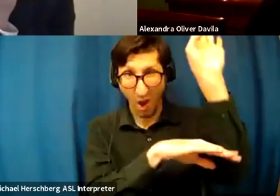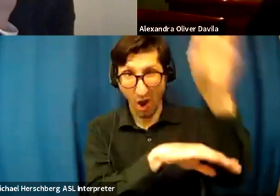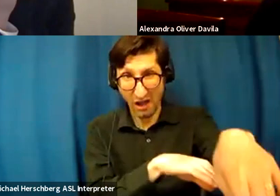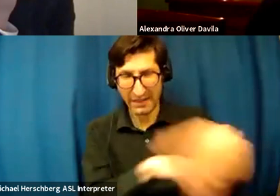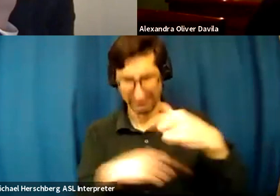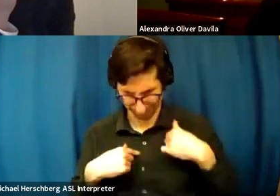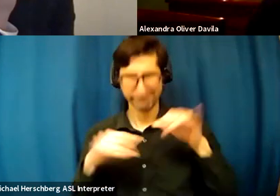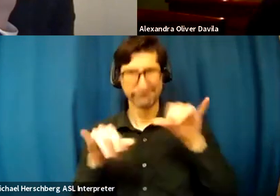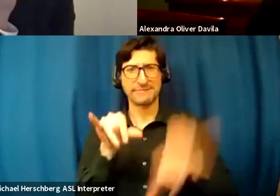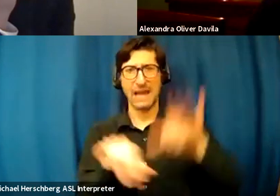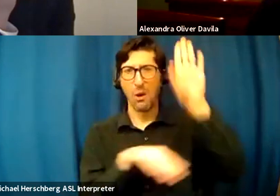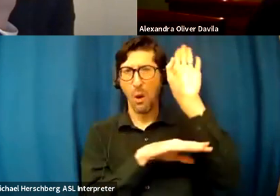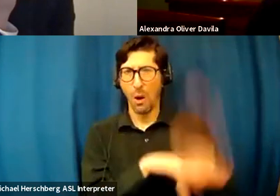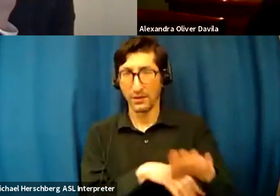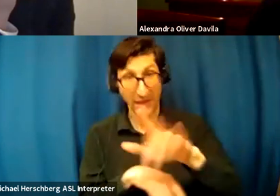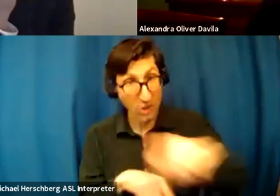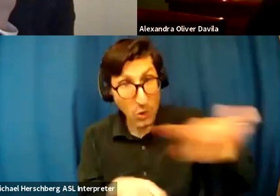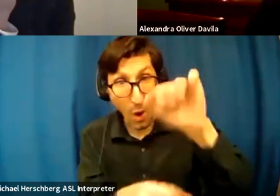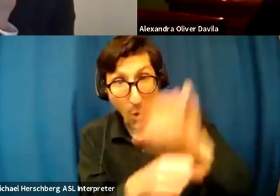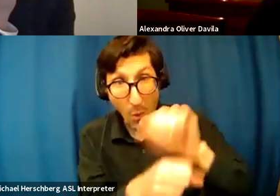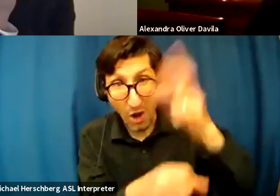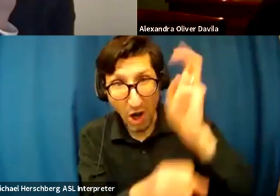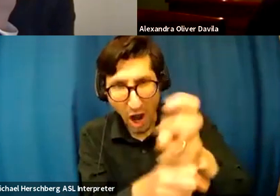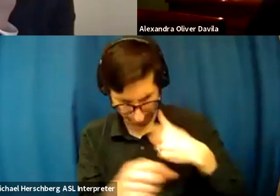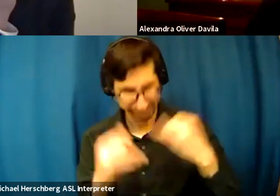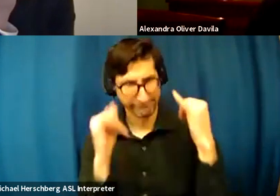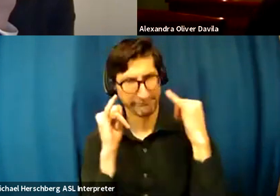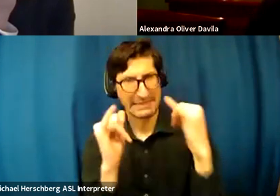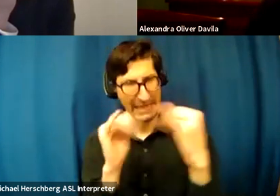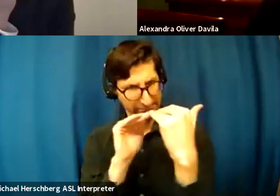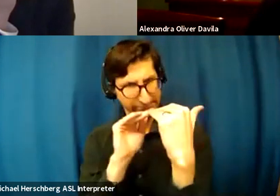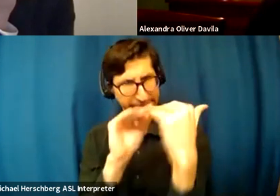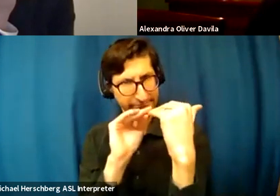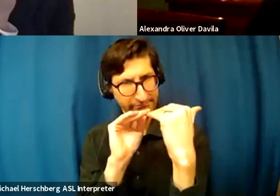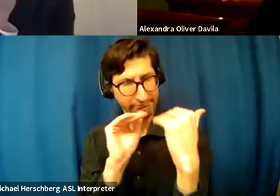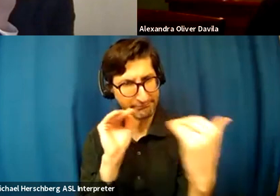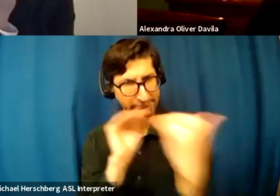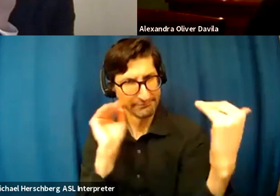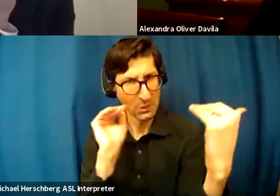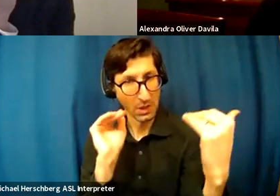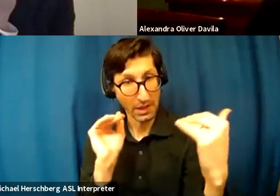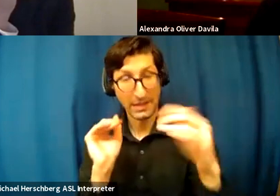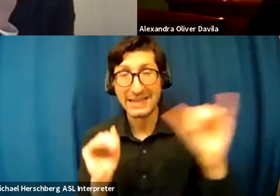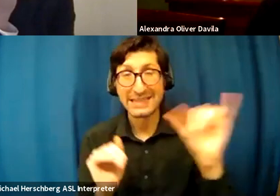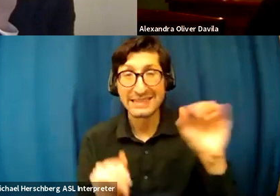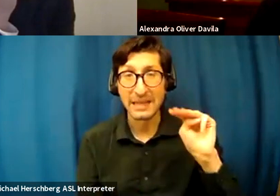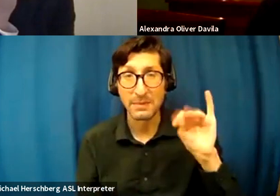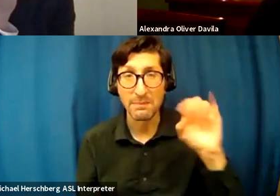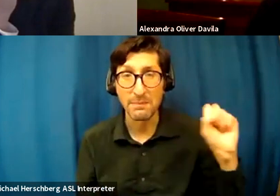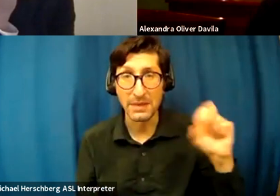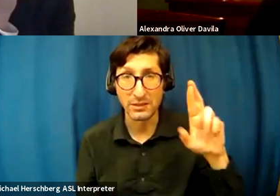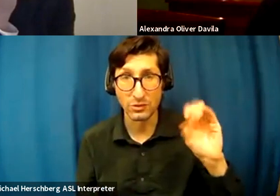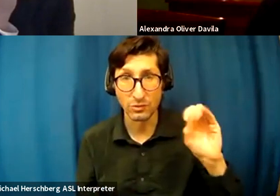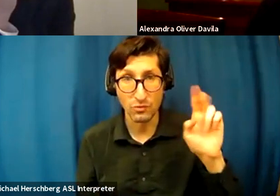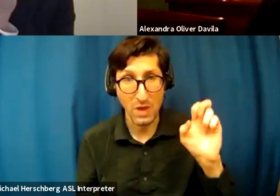exact same work that you all can and put in the exact same work. And like Ms. Robinson said, you know, I'm essentially doing the exact same thing you all are